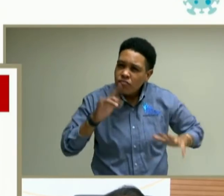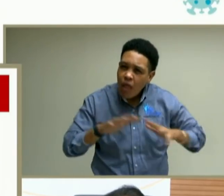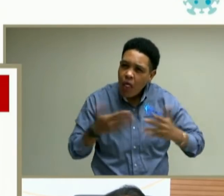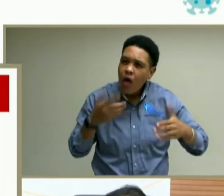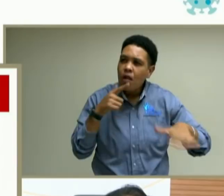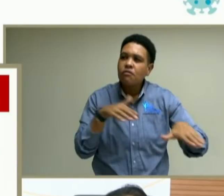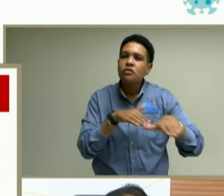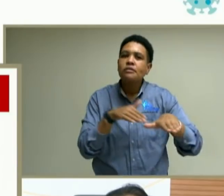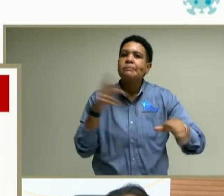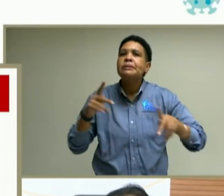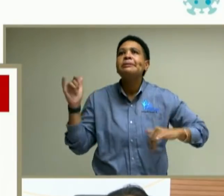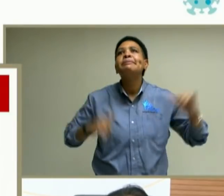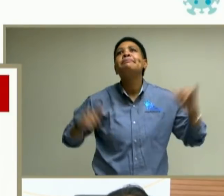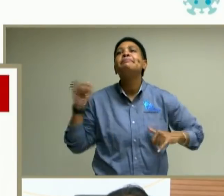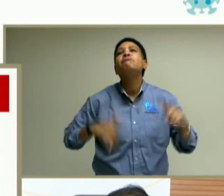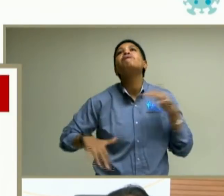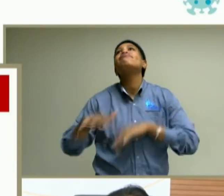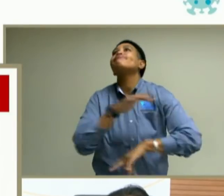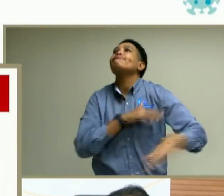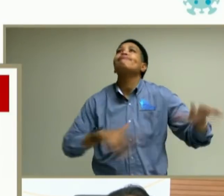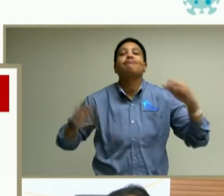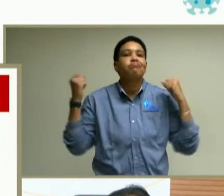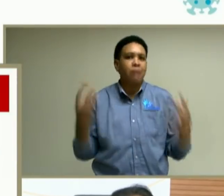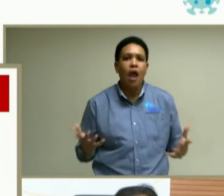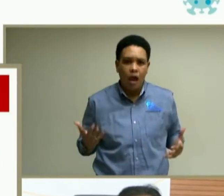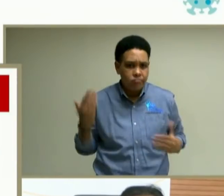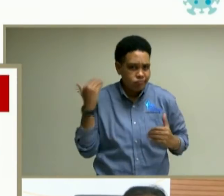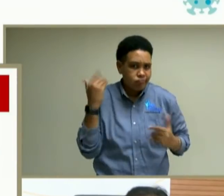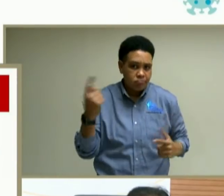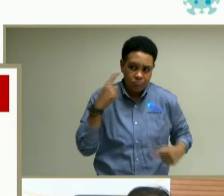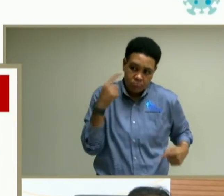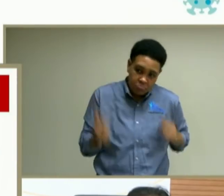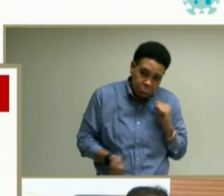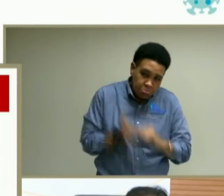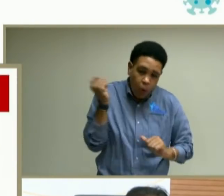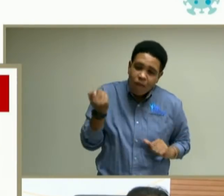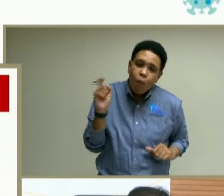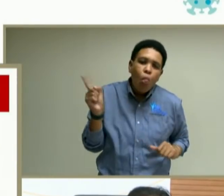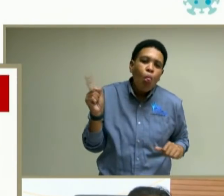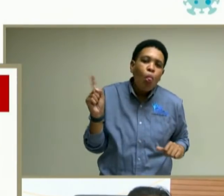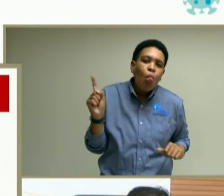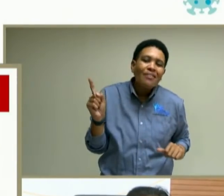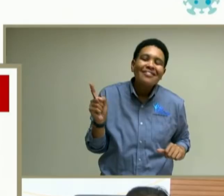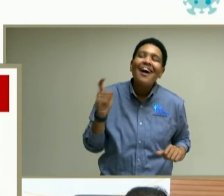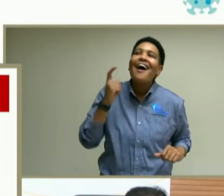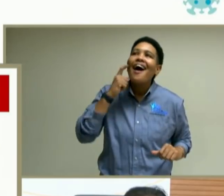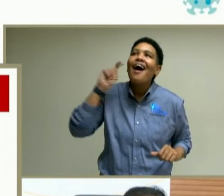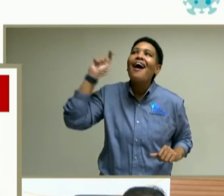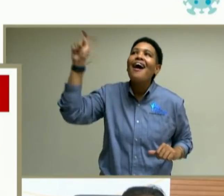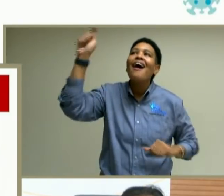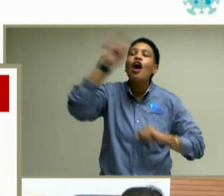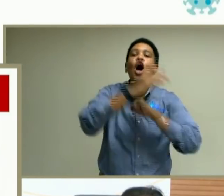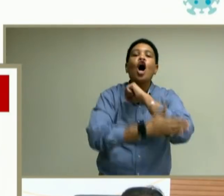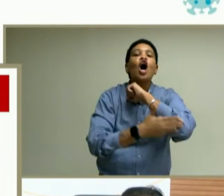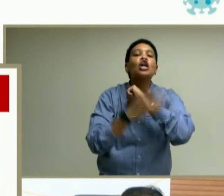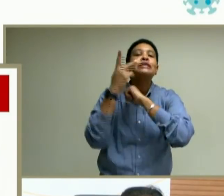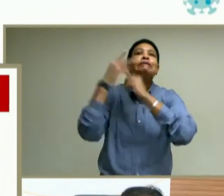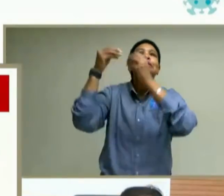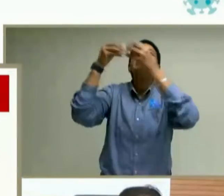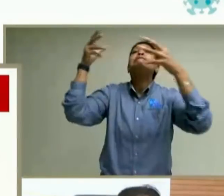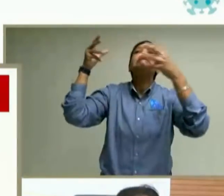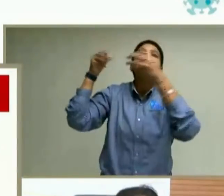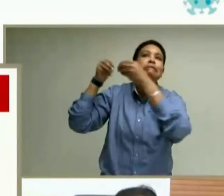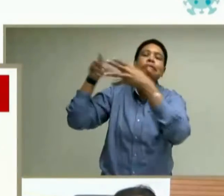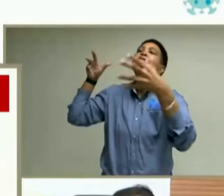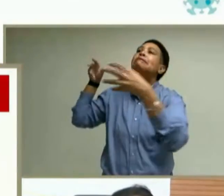traffic, and the majority of these persons are coming from countries where there are increasing numbers,